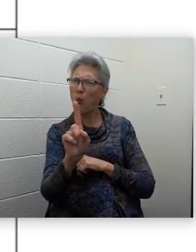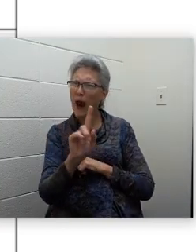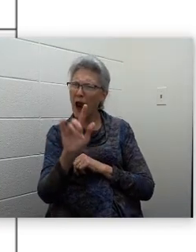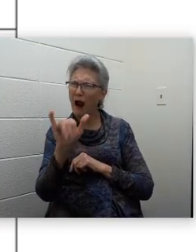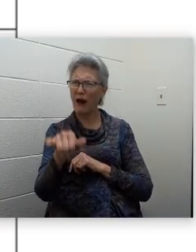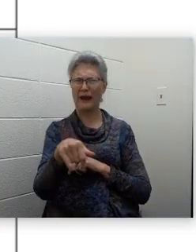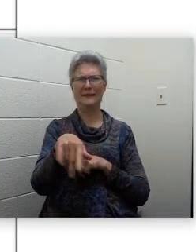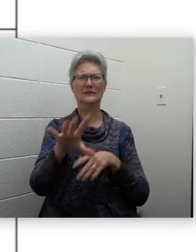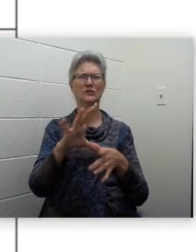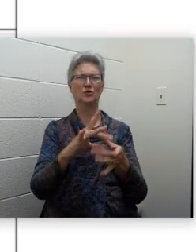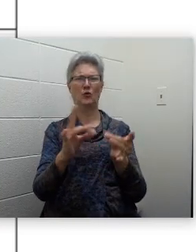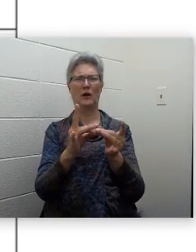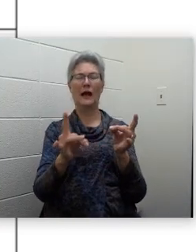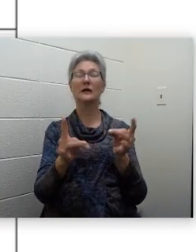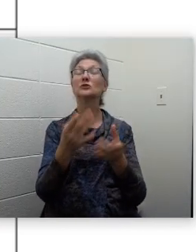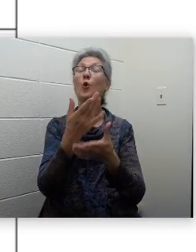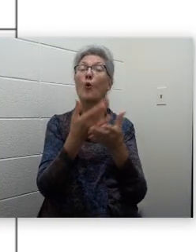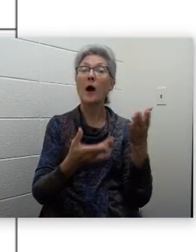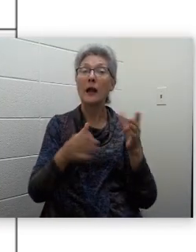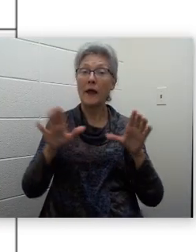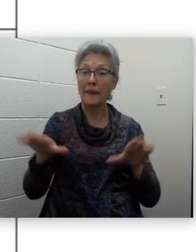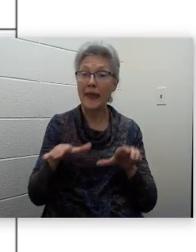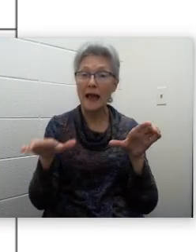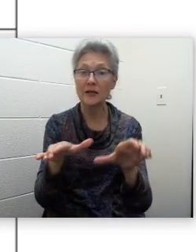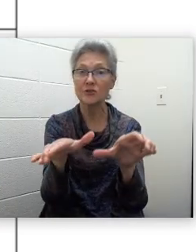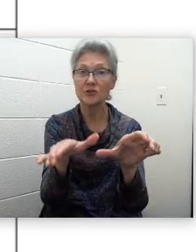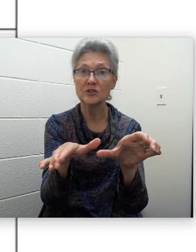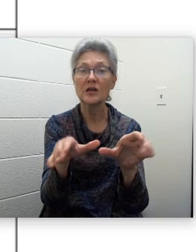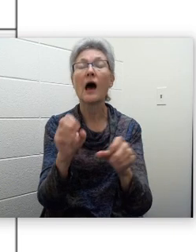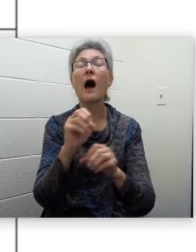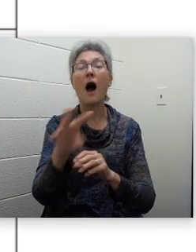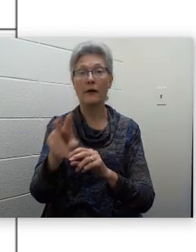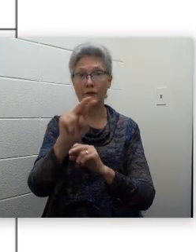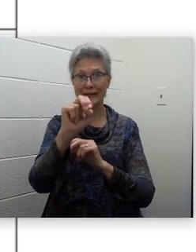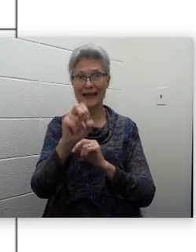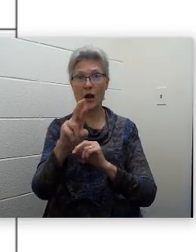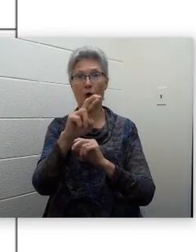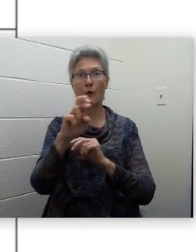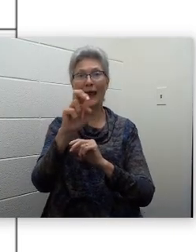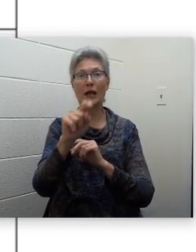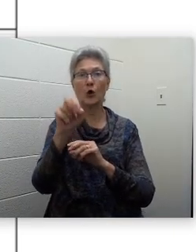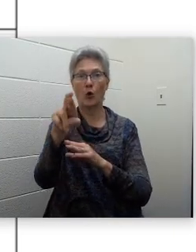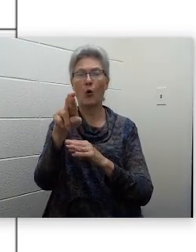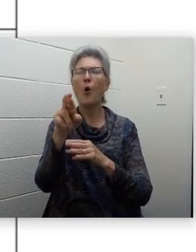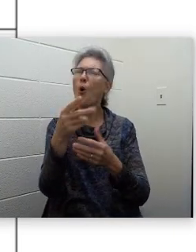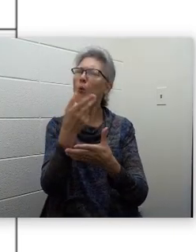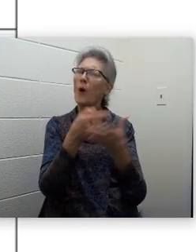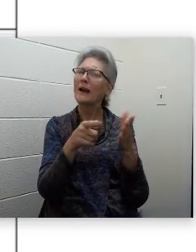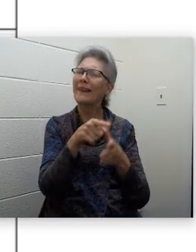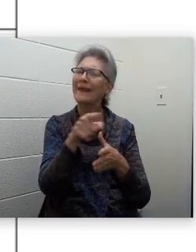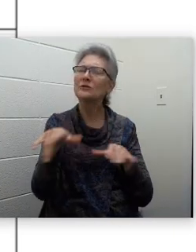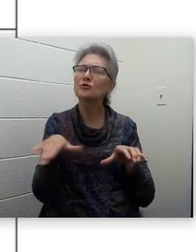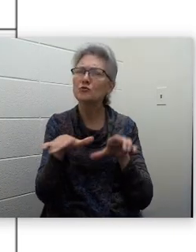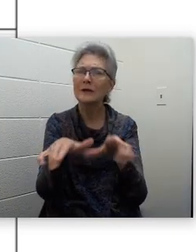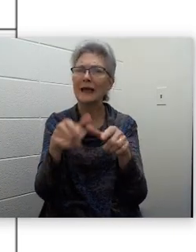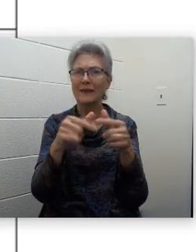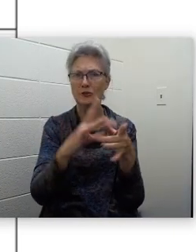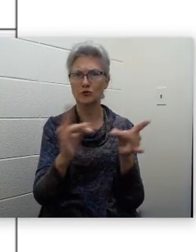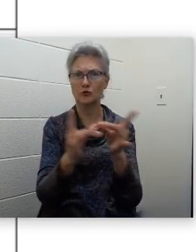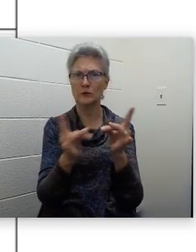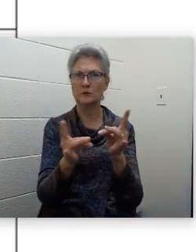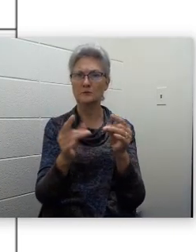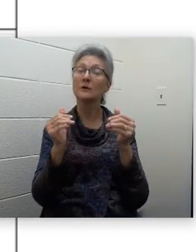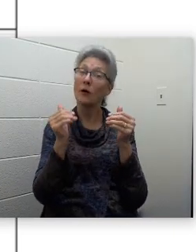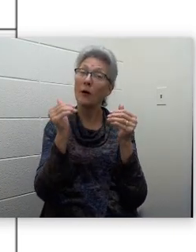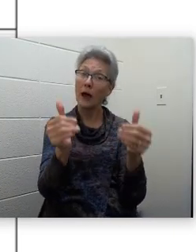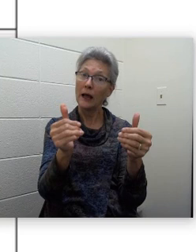story? As well as what are the actions of the narrator? What are they doing in these particular texts? Feel